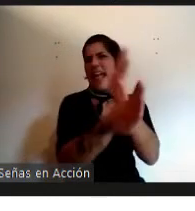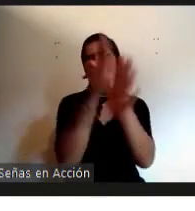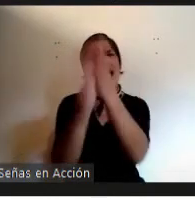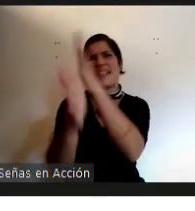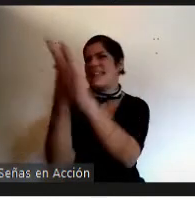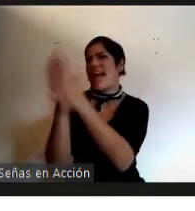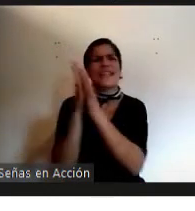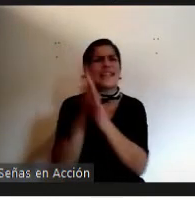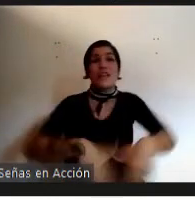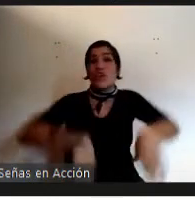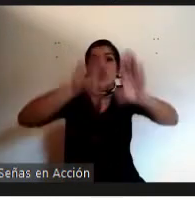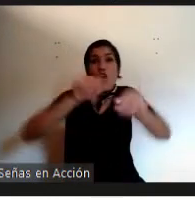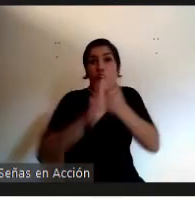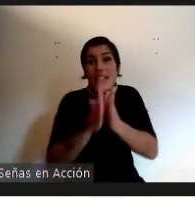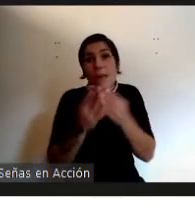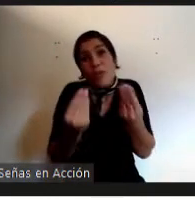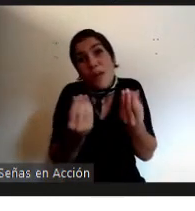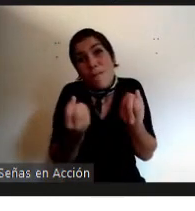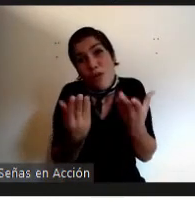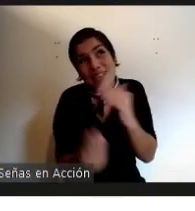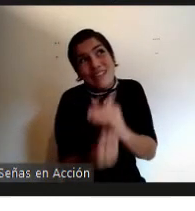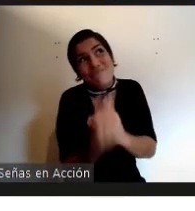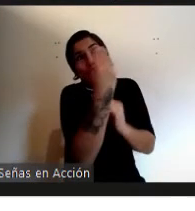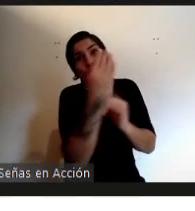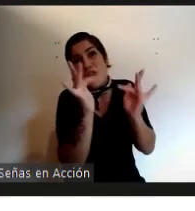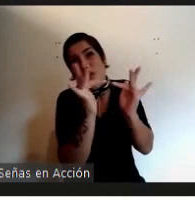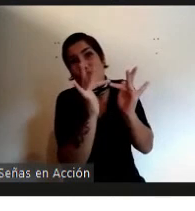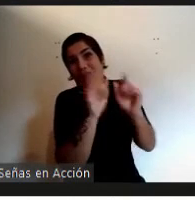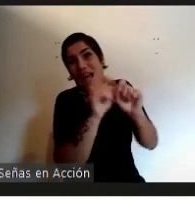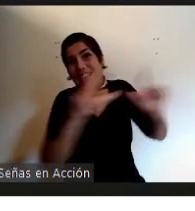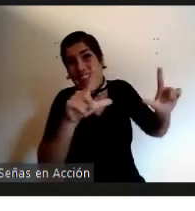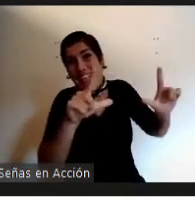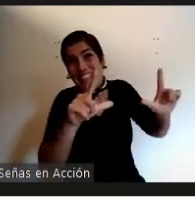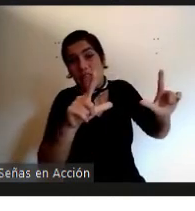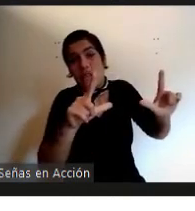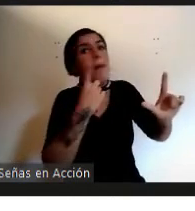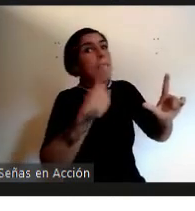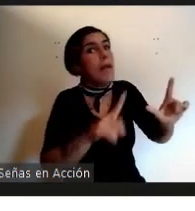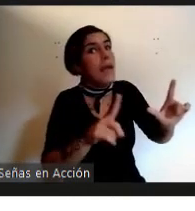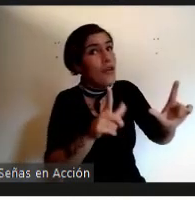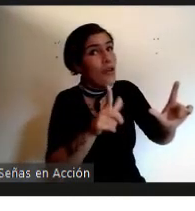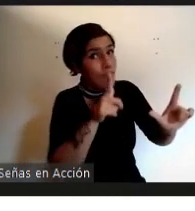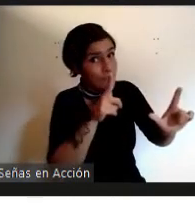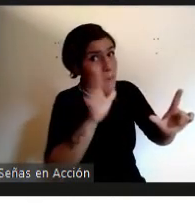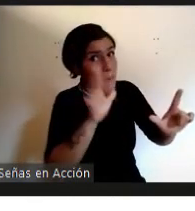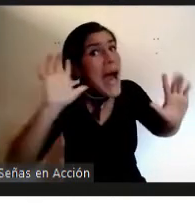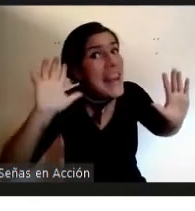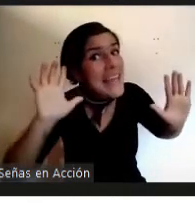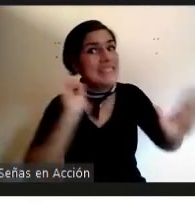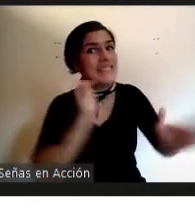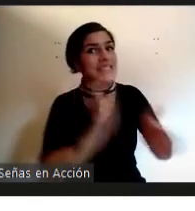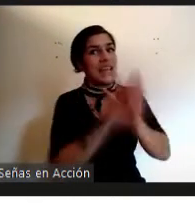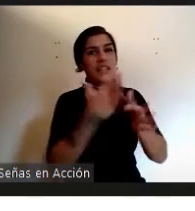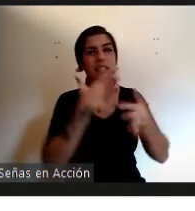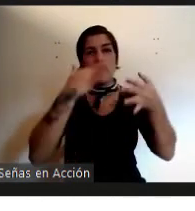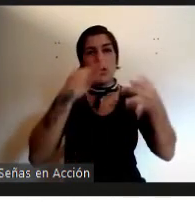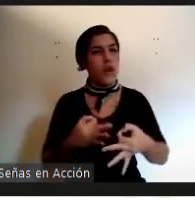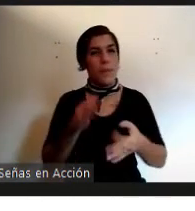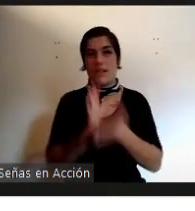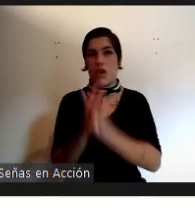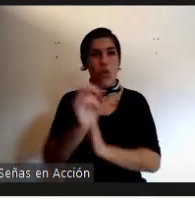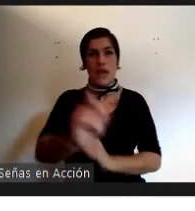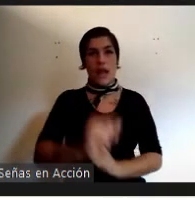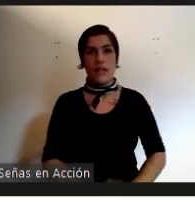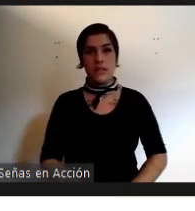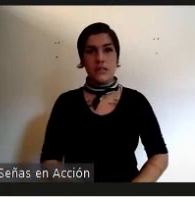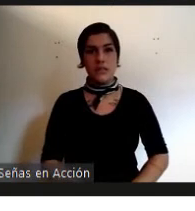because it's on the web, well, the capitalist structure of this environment is masked. The end of the